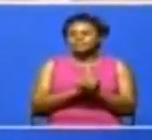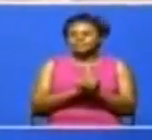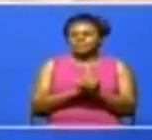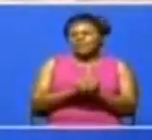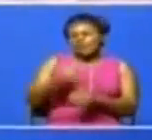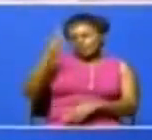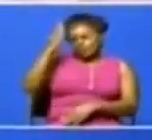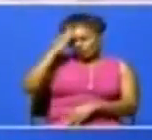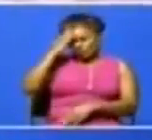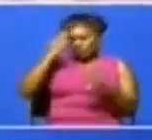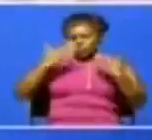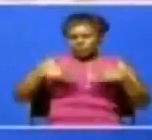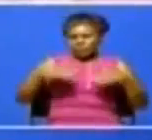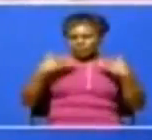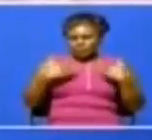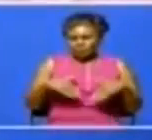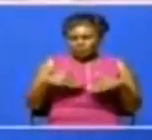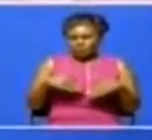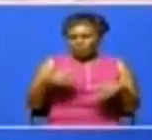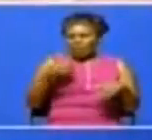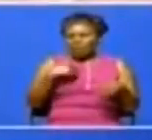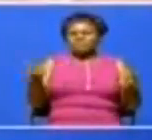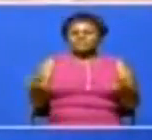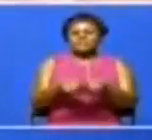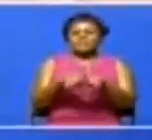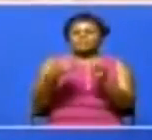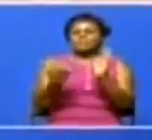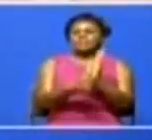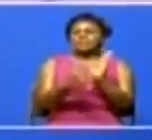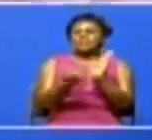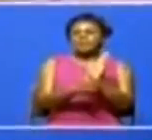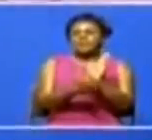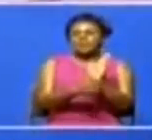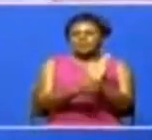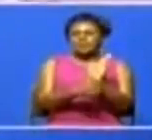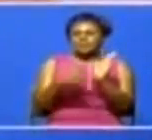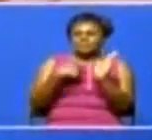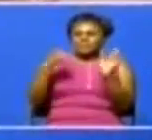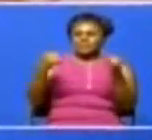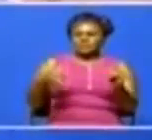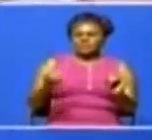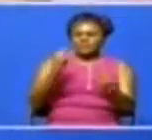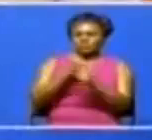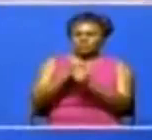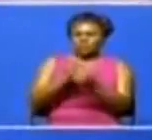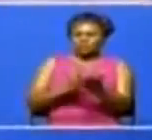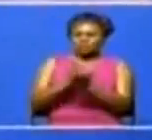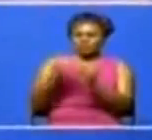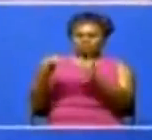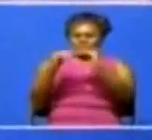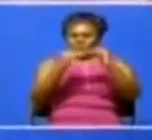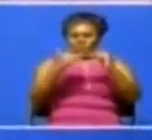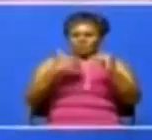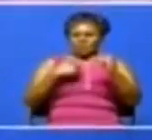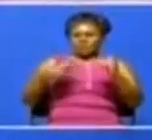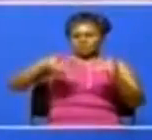Najua watu wa basa pia wako na the same problem. Tutajaribu pia kuhakikisha kwamba kuna equity. Sisi